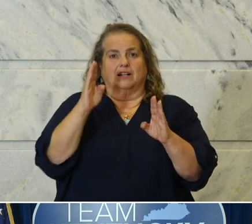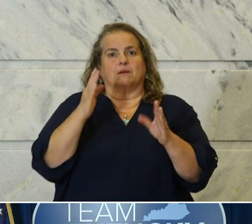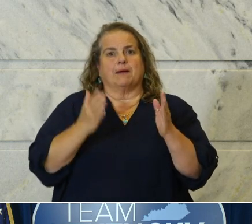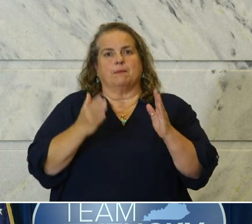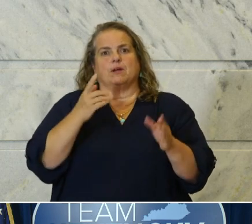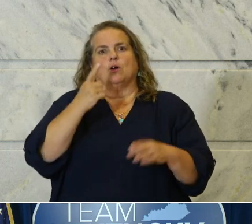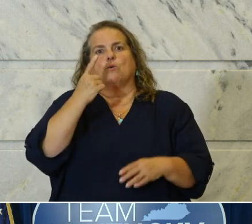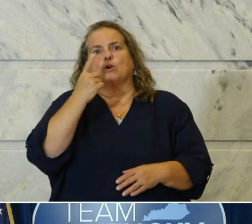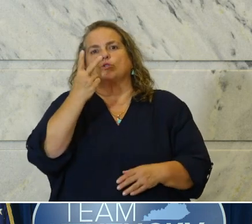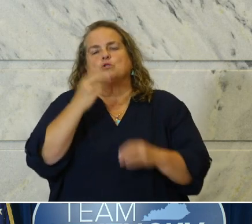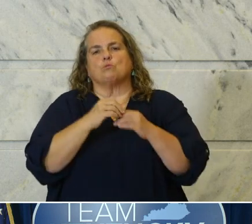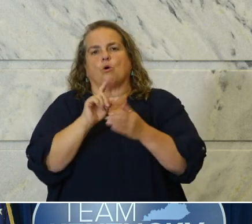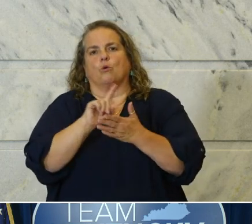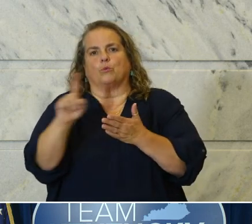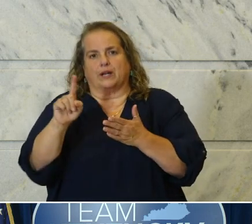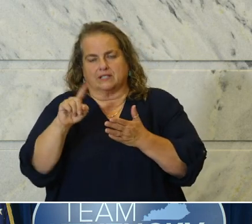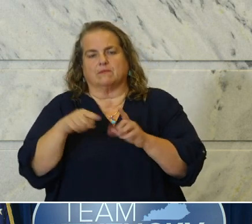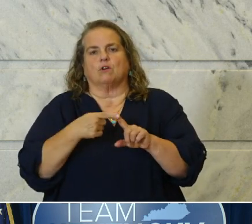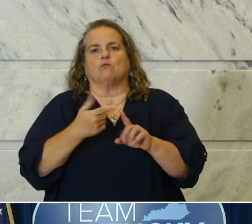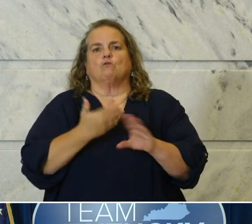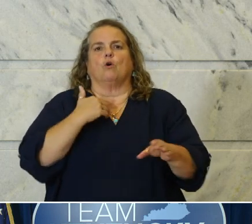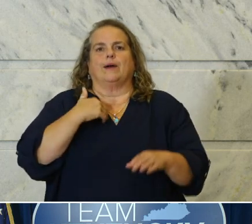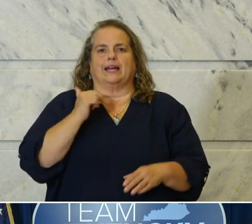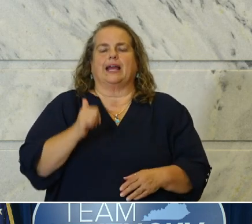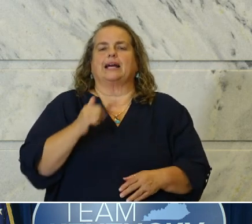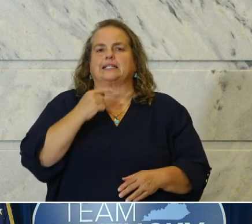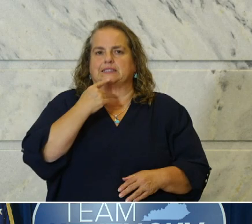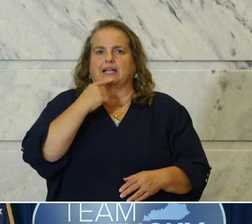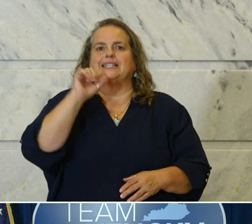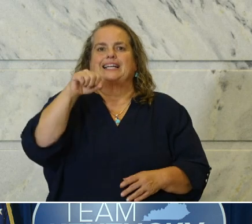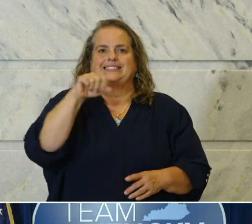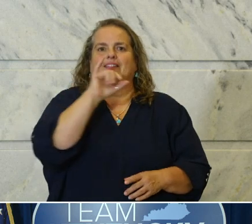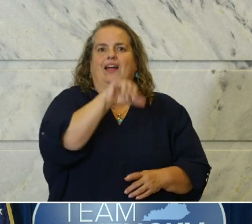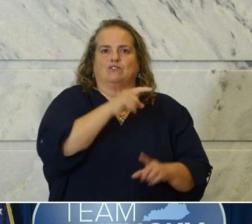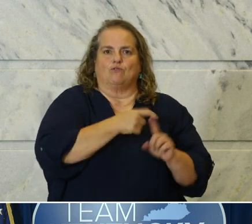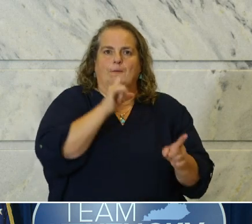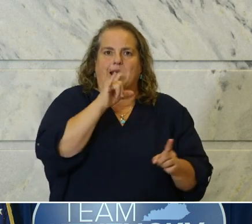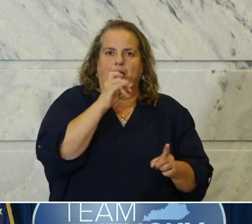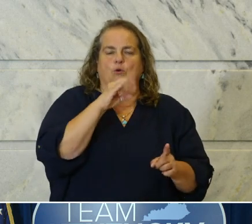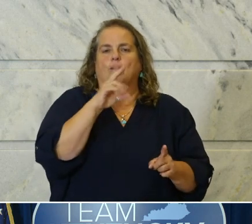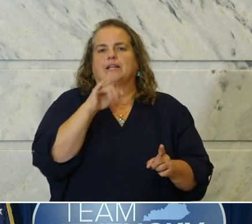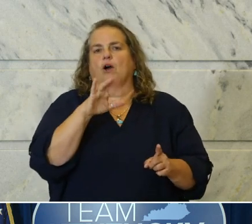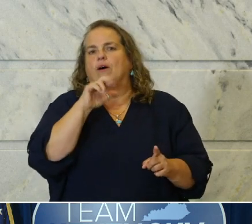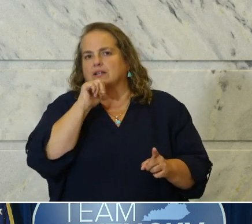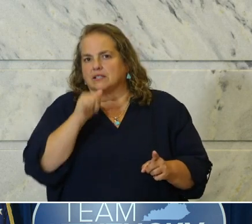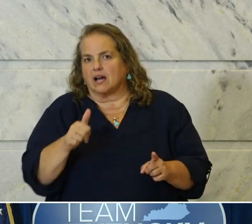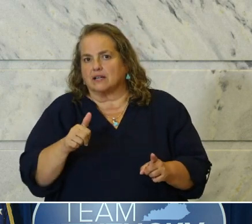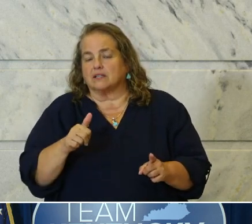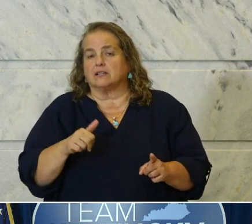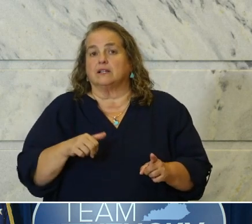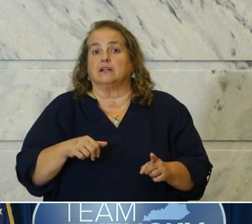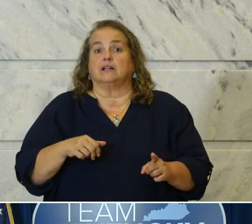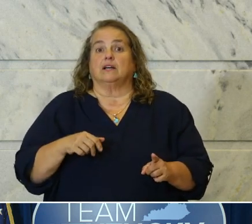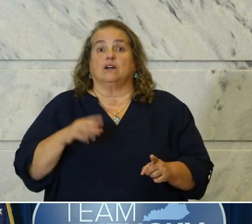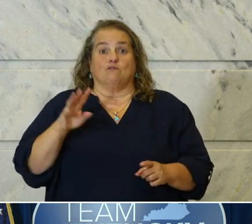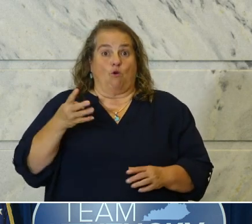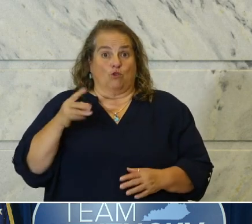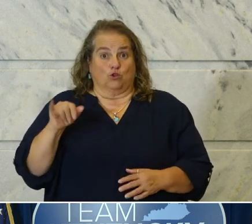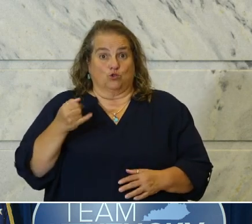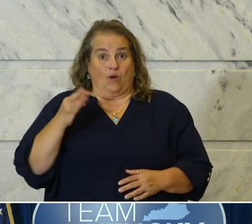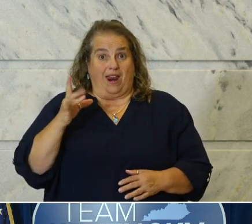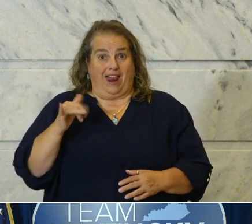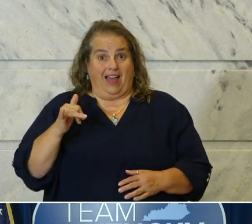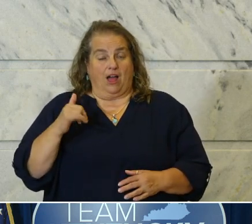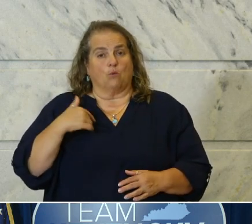down the road where we can attribute it. I will say, as opposed to the 4th of July, we heard about